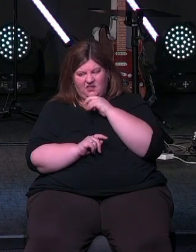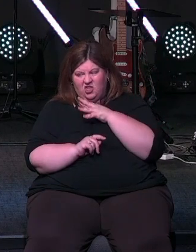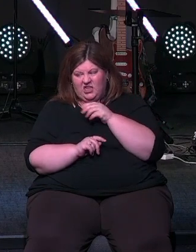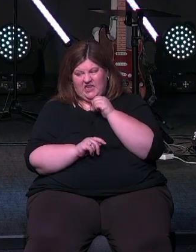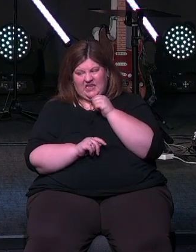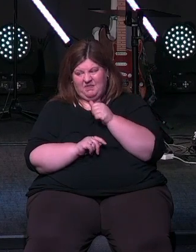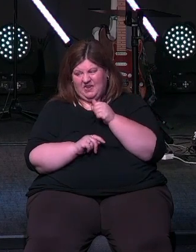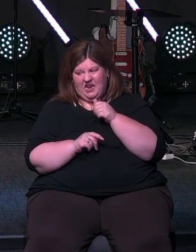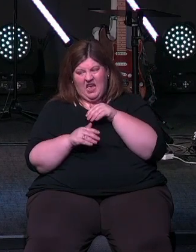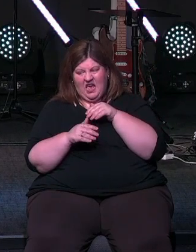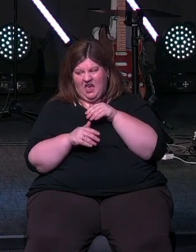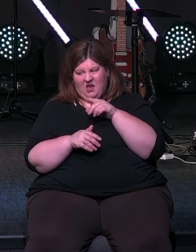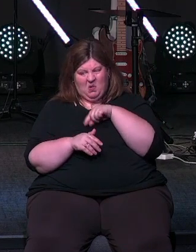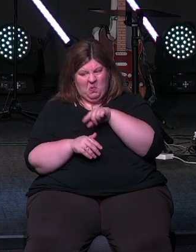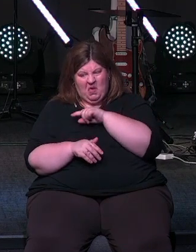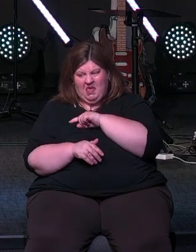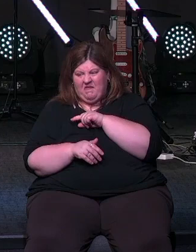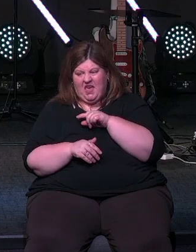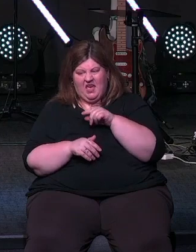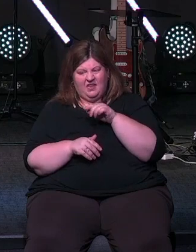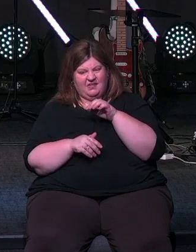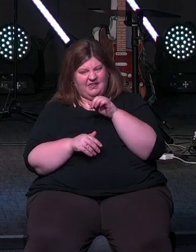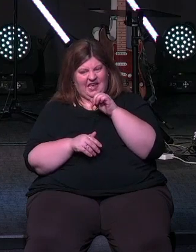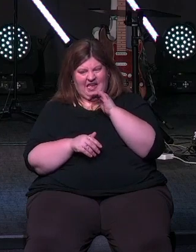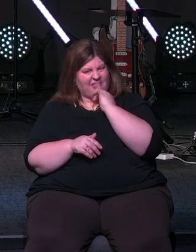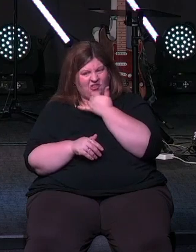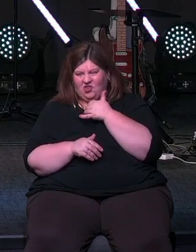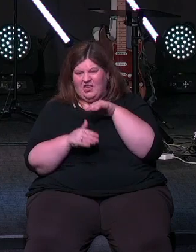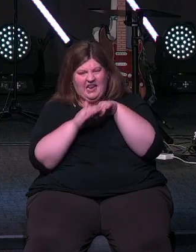access. I feel disqualified.